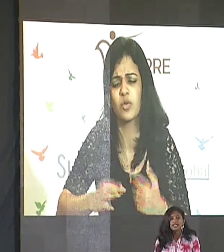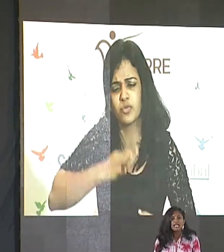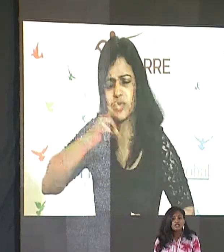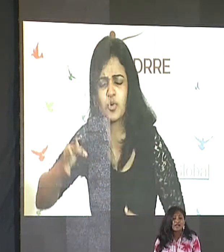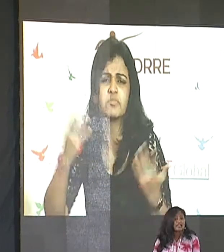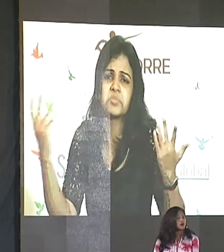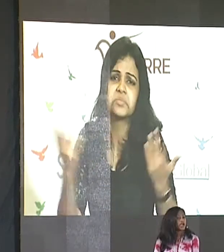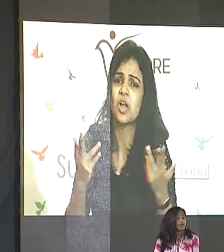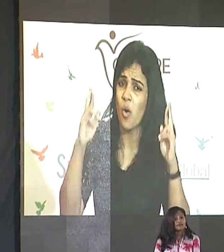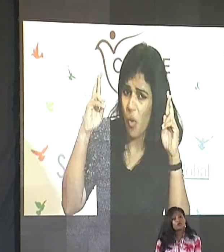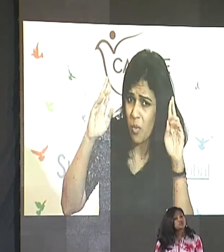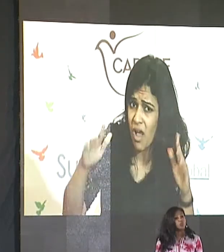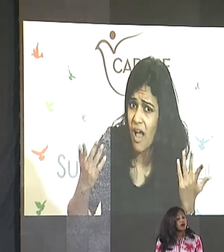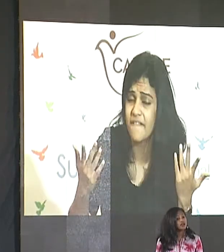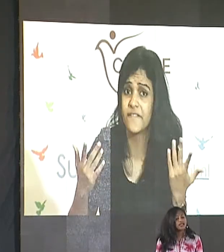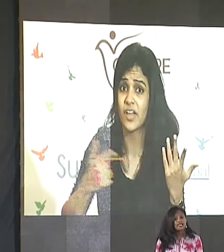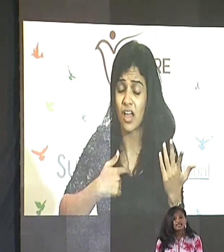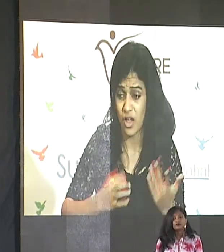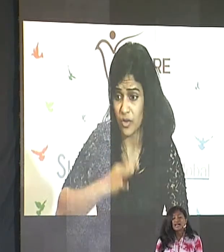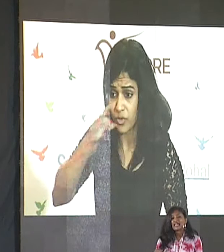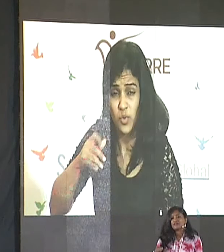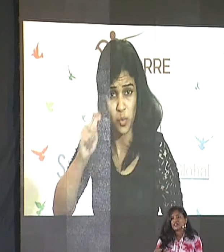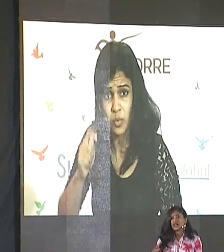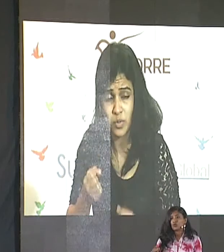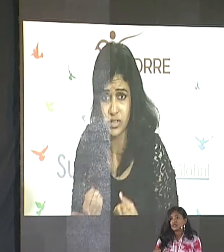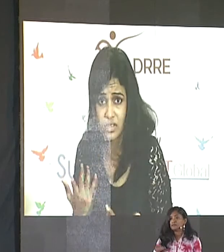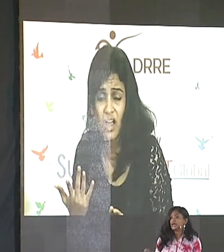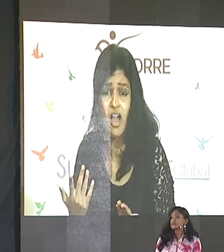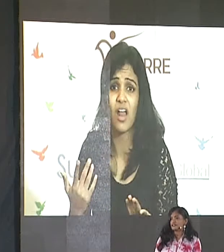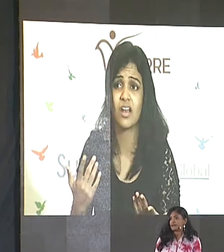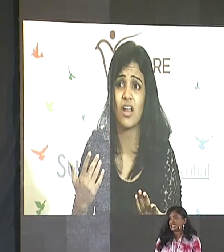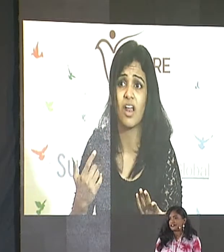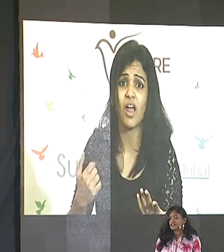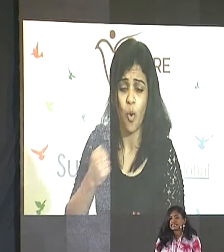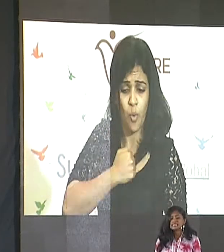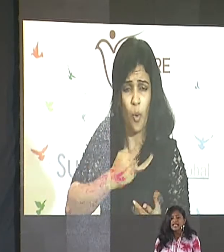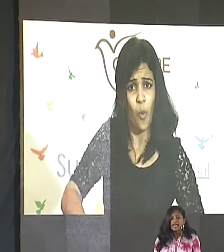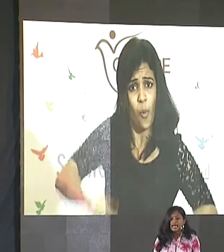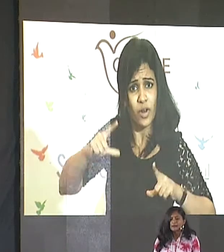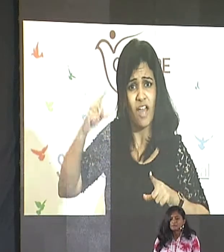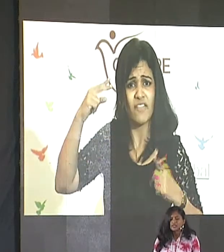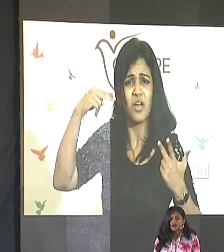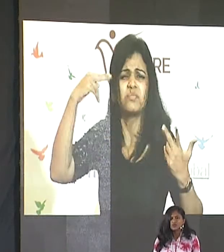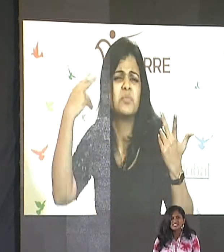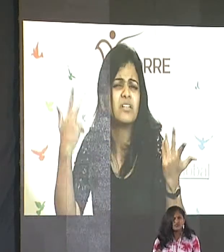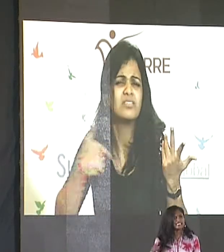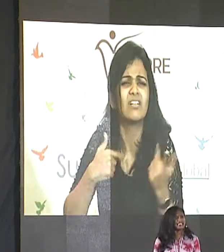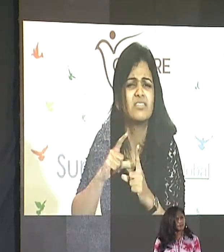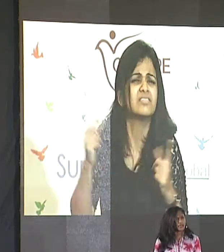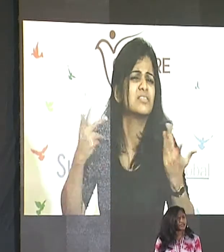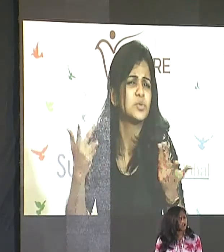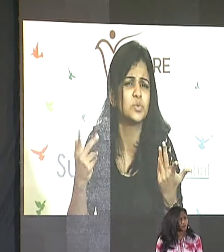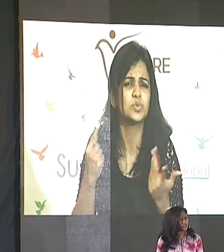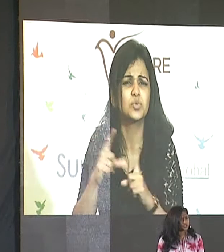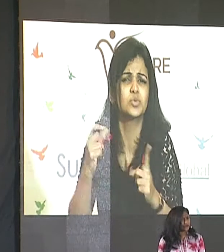like? Am I ever going to work? Do I ever figure out what the purpose of my life is? Would death